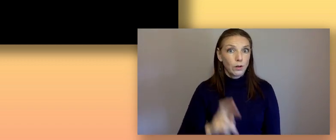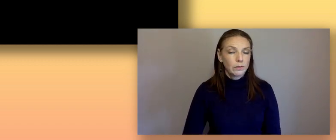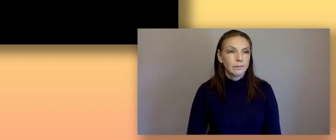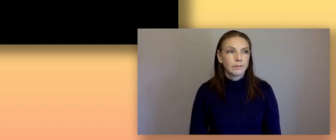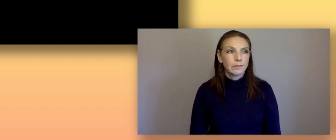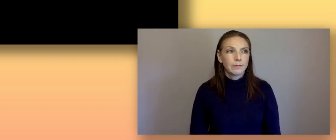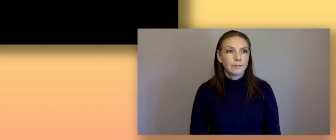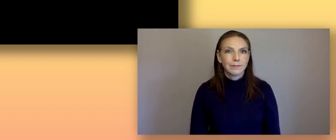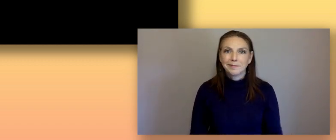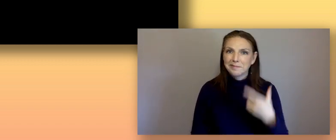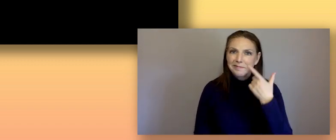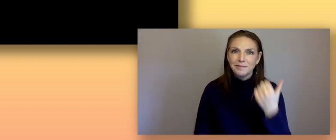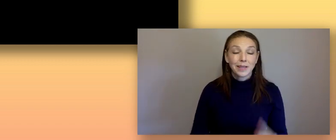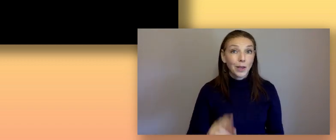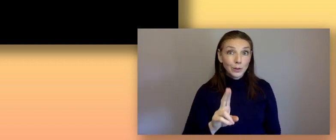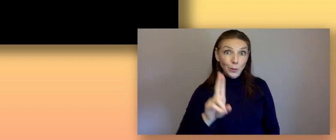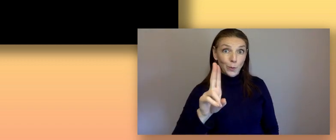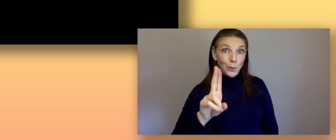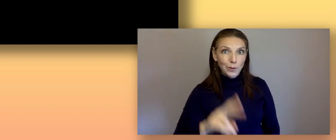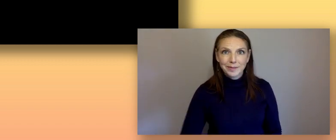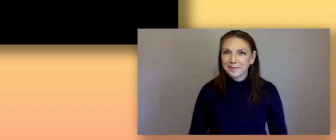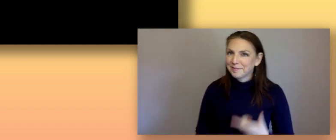R? Q?